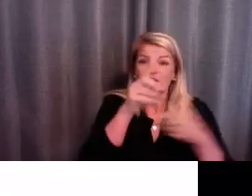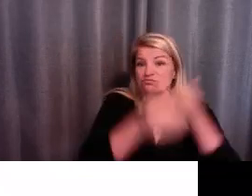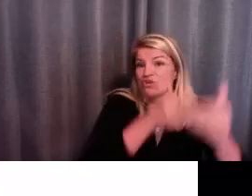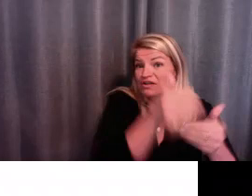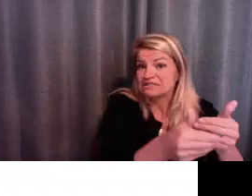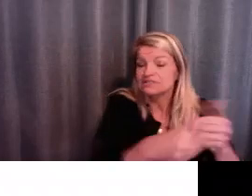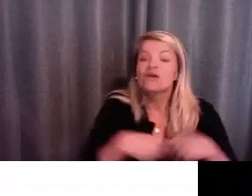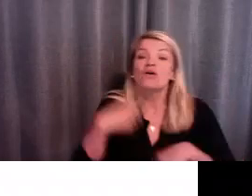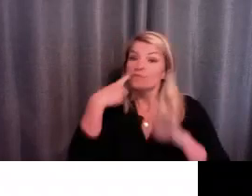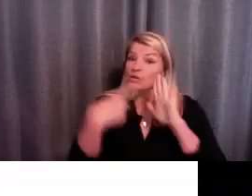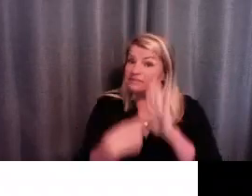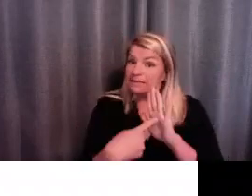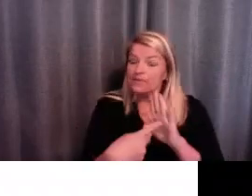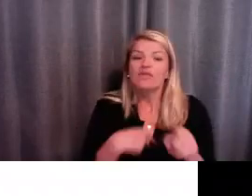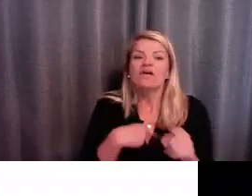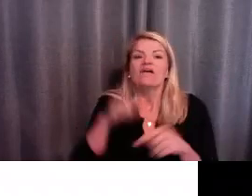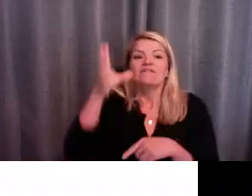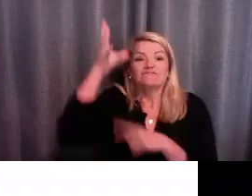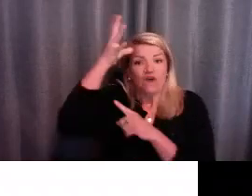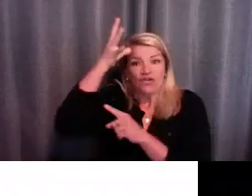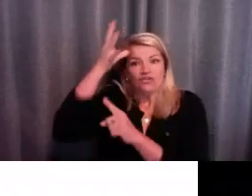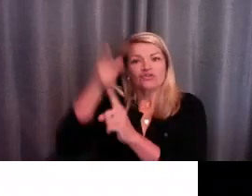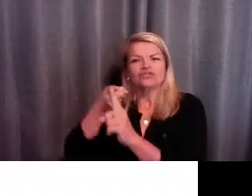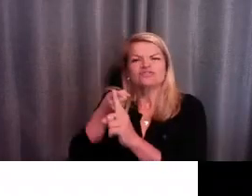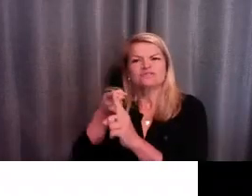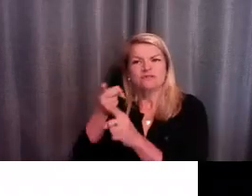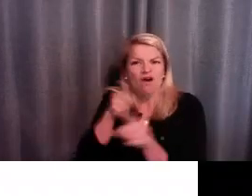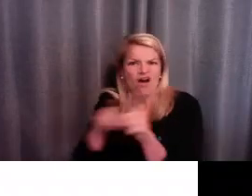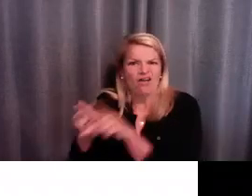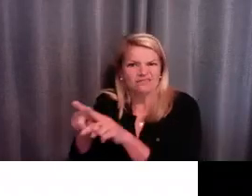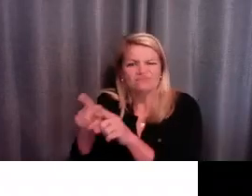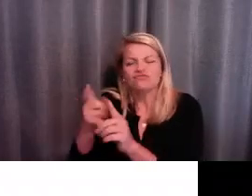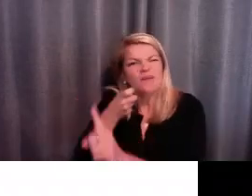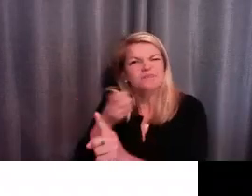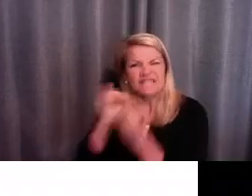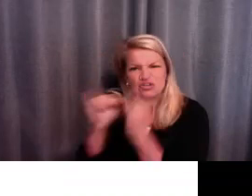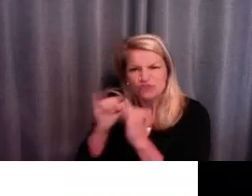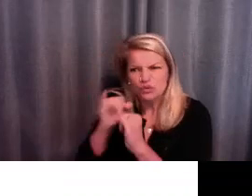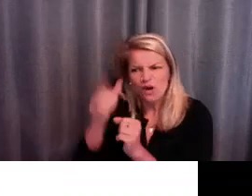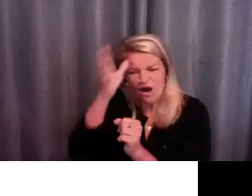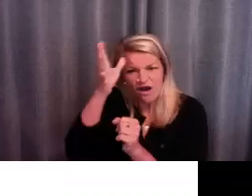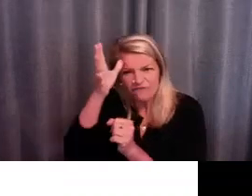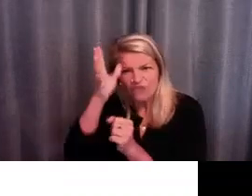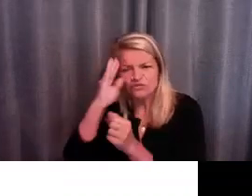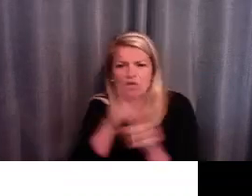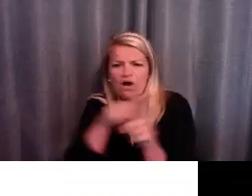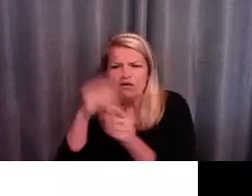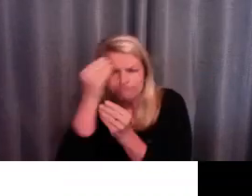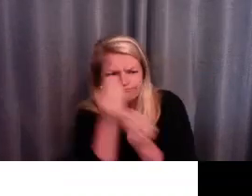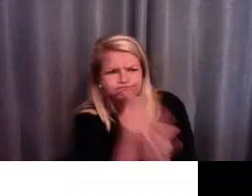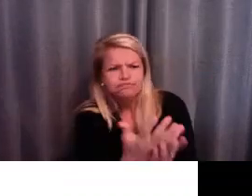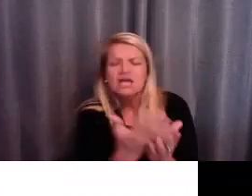So for example, fathers often shared from my interview study that when they first began participating in